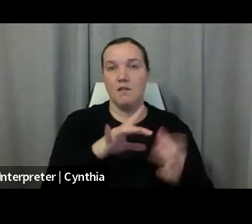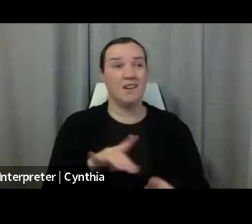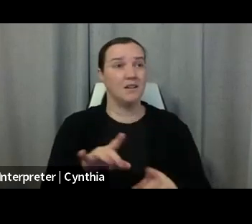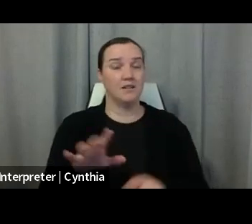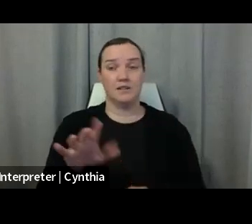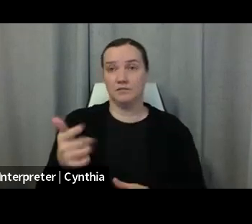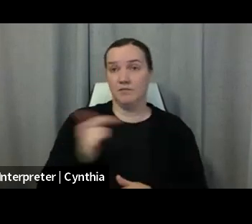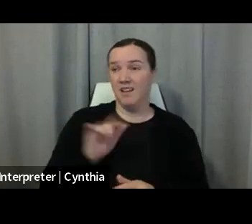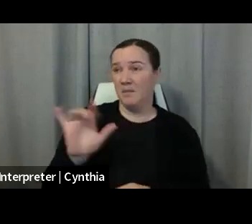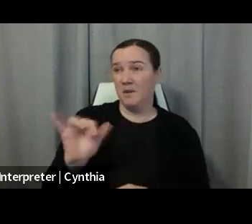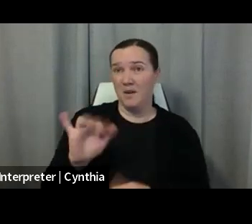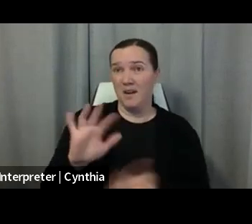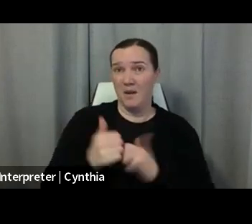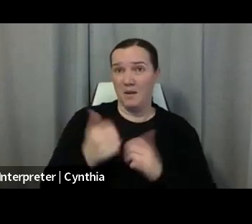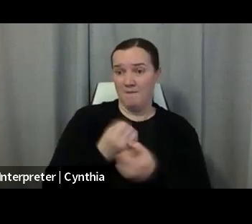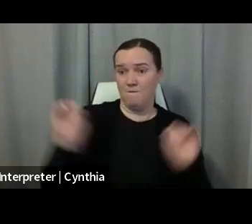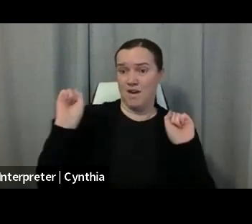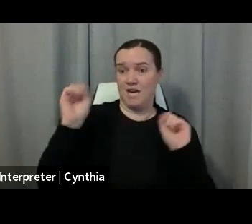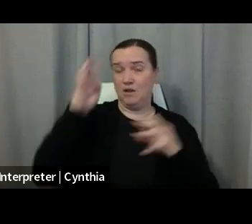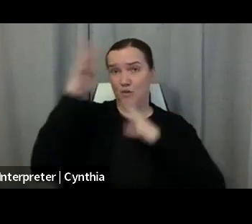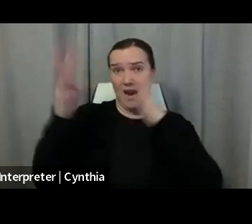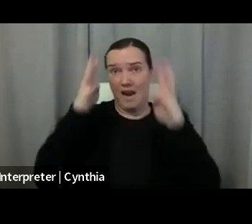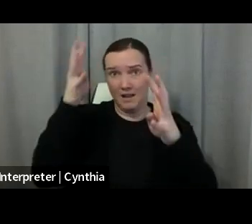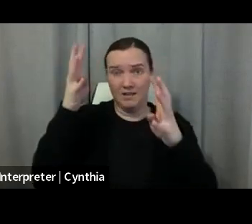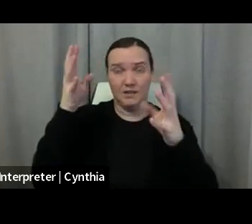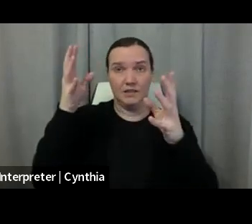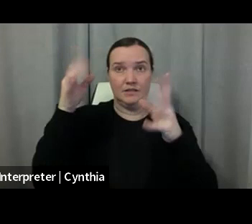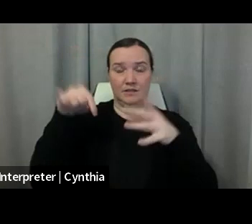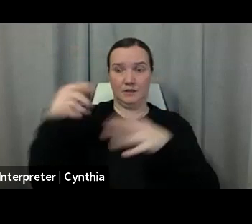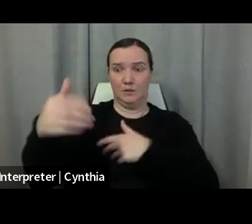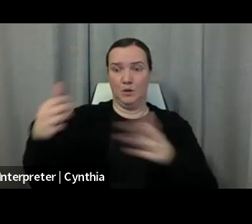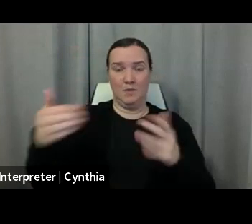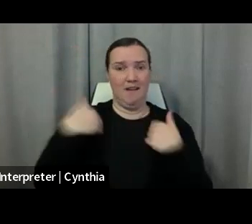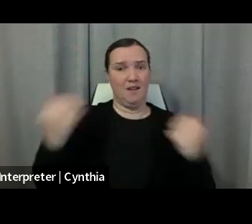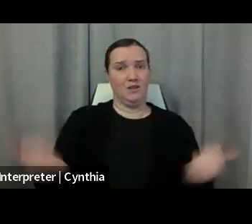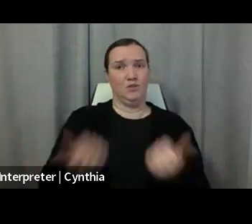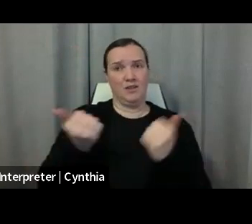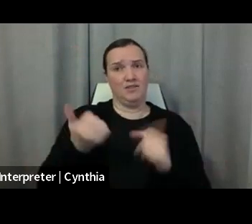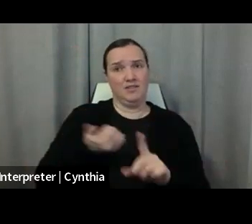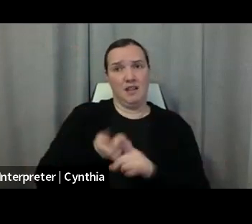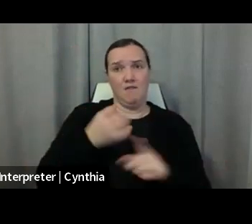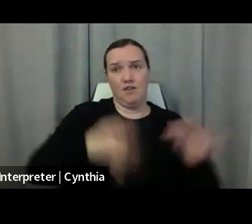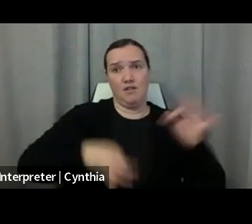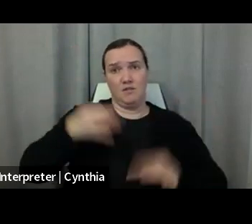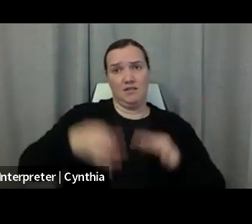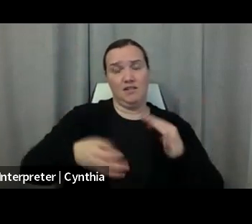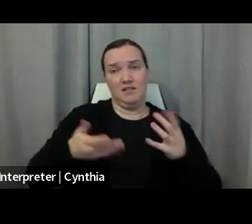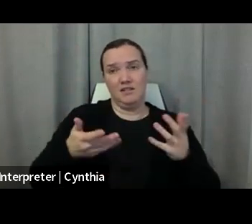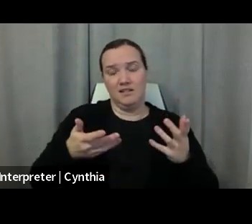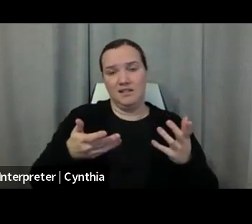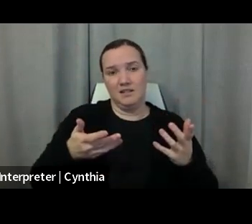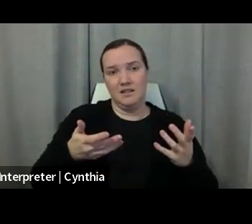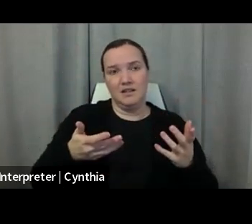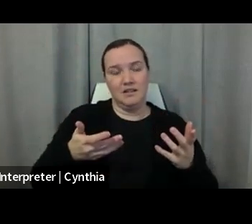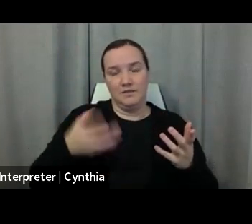able to be free and creative in a room where they have so much self-judgment that, yeah, out